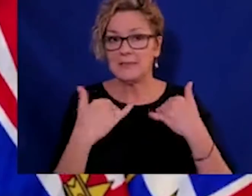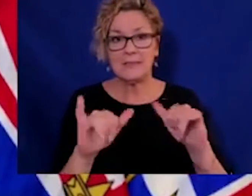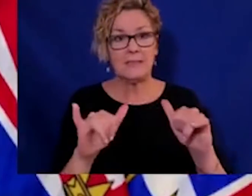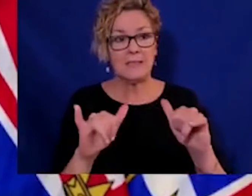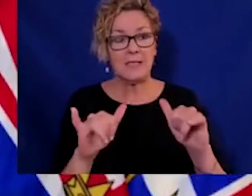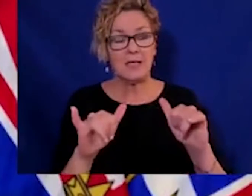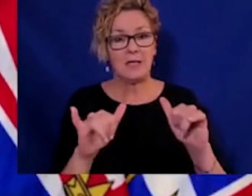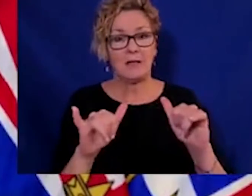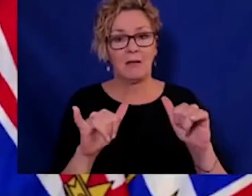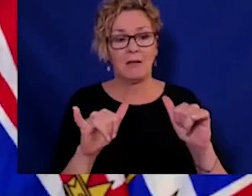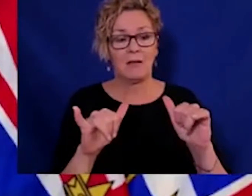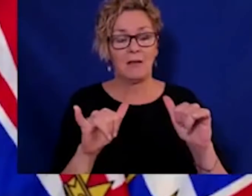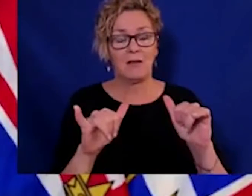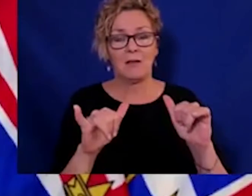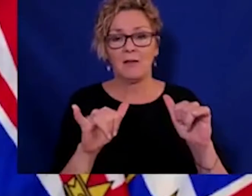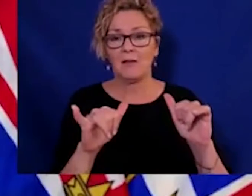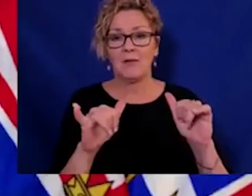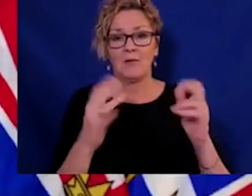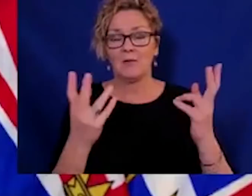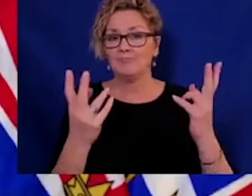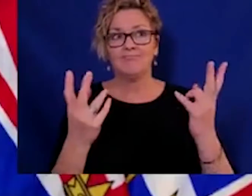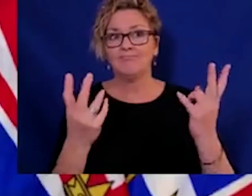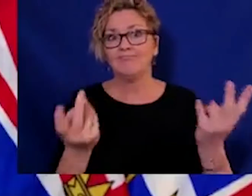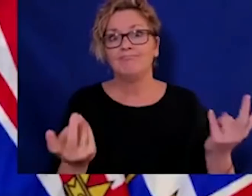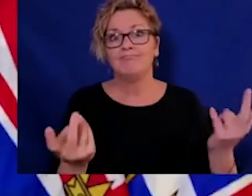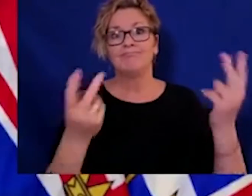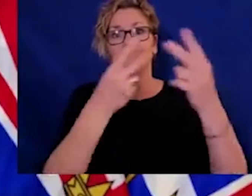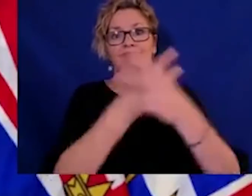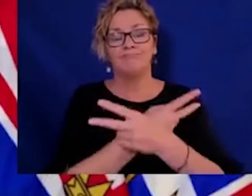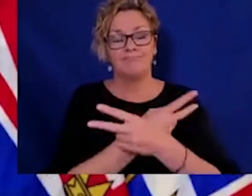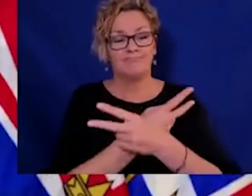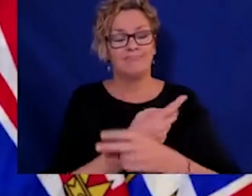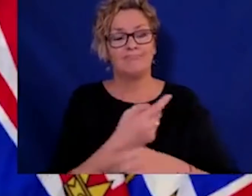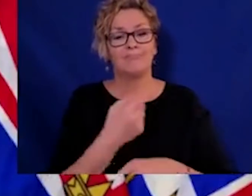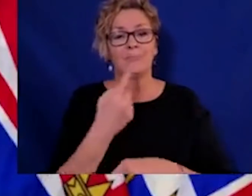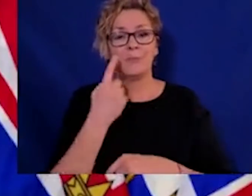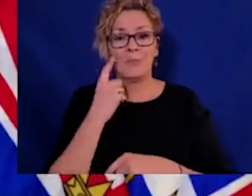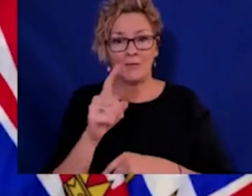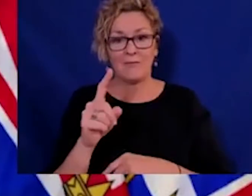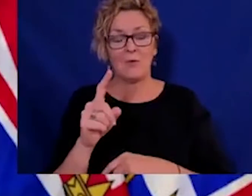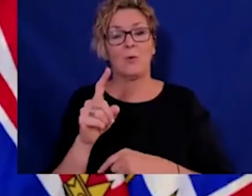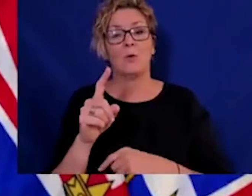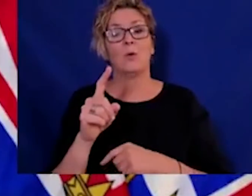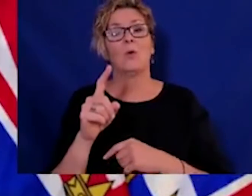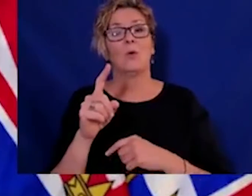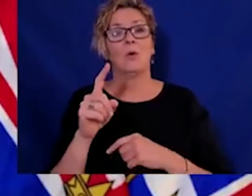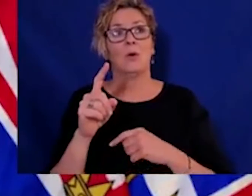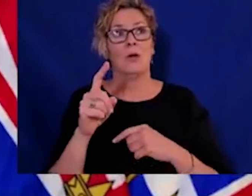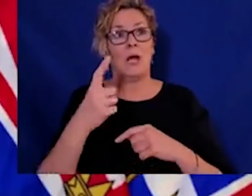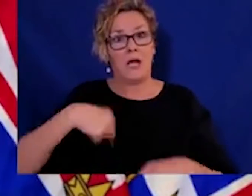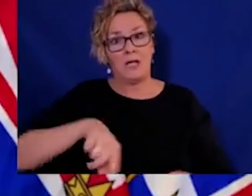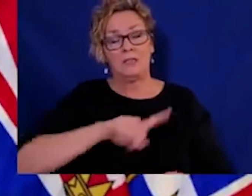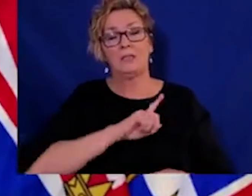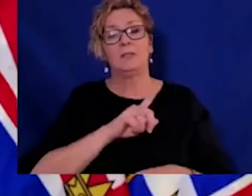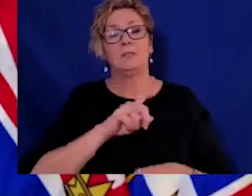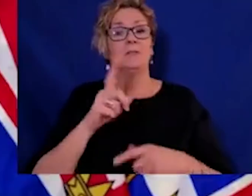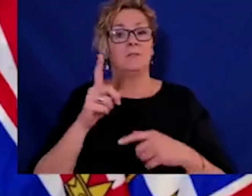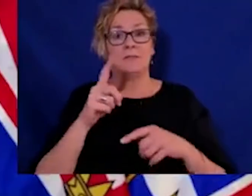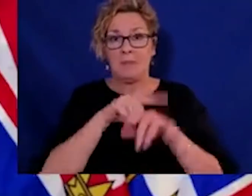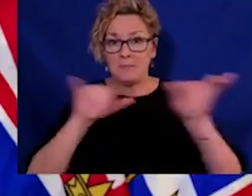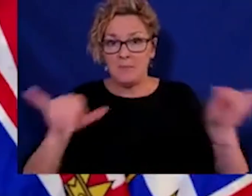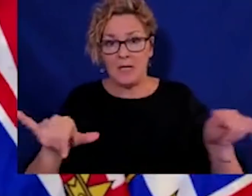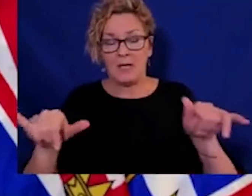to dramatically amplify those consequences that we know are a part of the overdose crises that we have